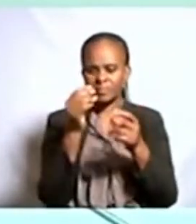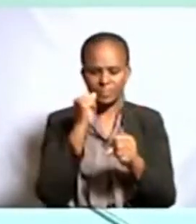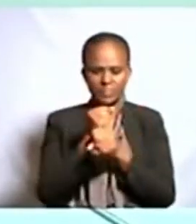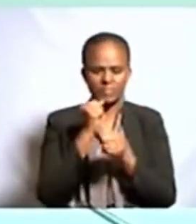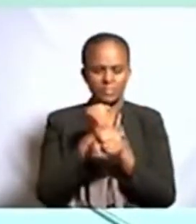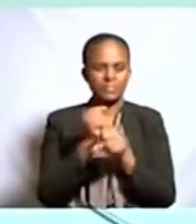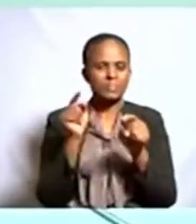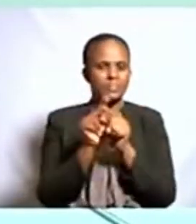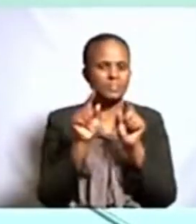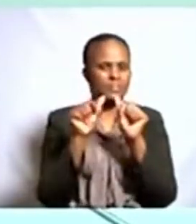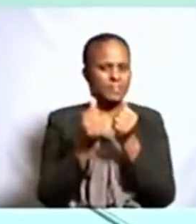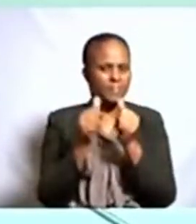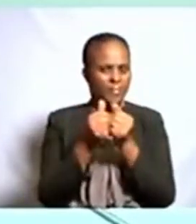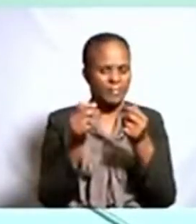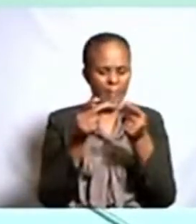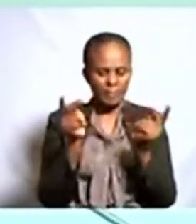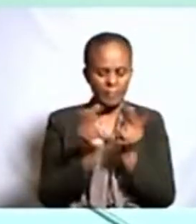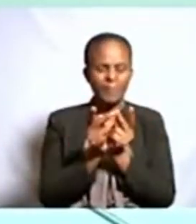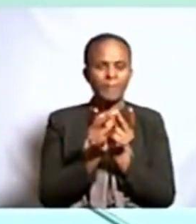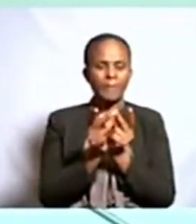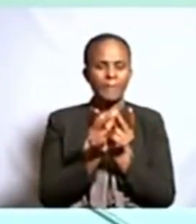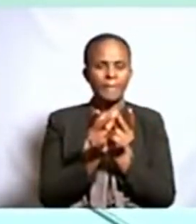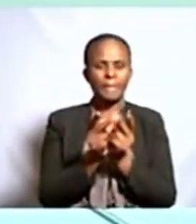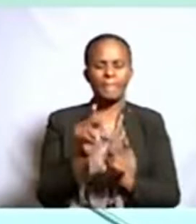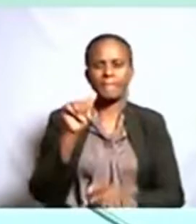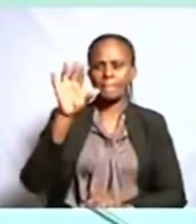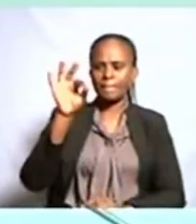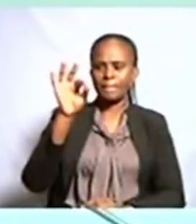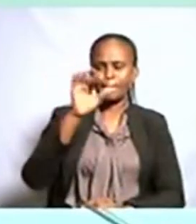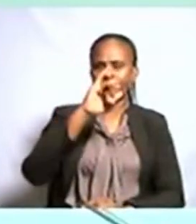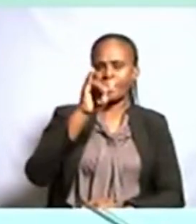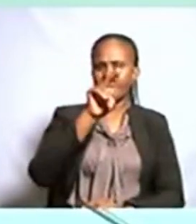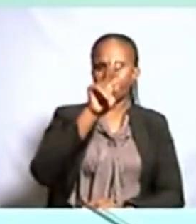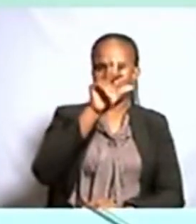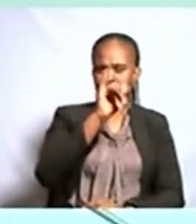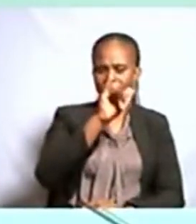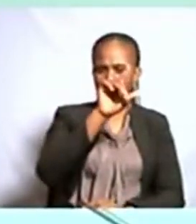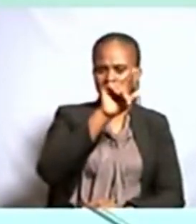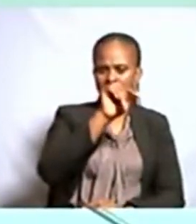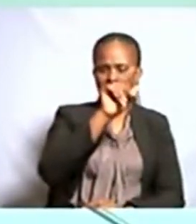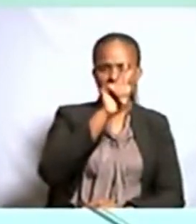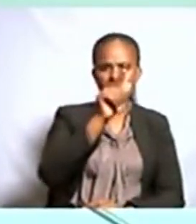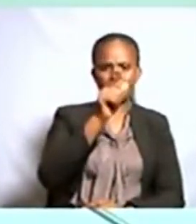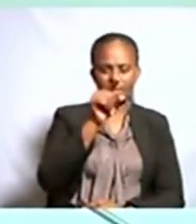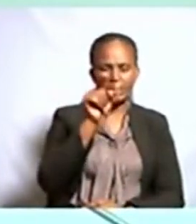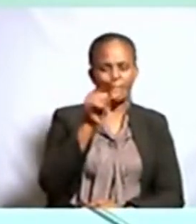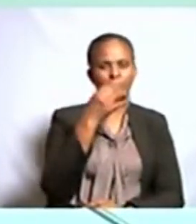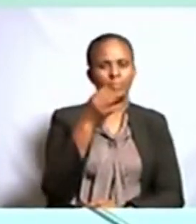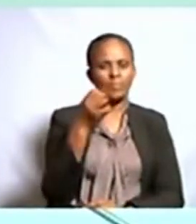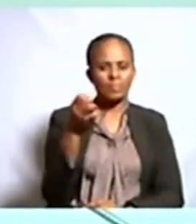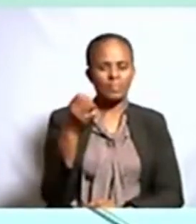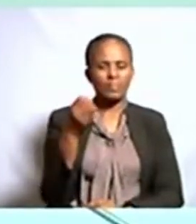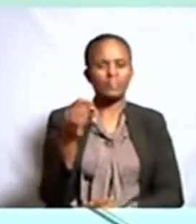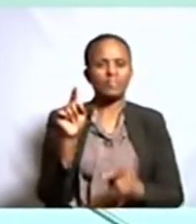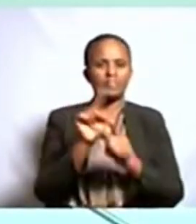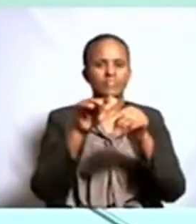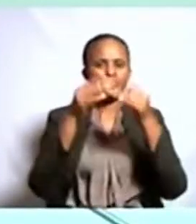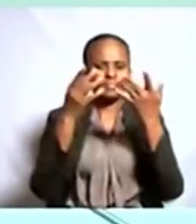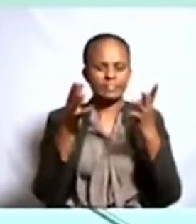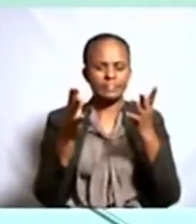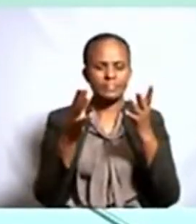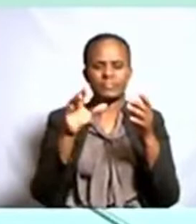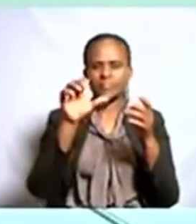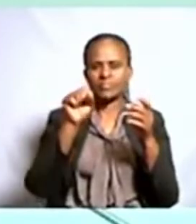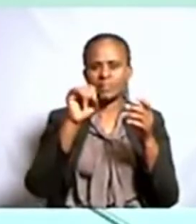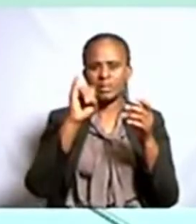operationalize the cashew processing plant. On 19th July 2021, the cashew processing equipment was delivered to